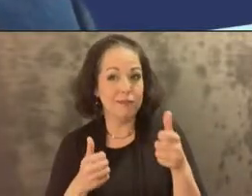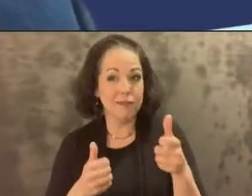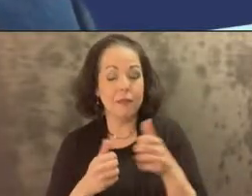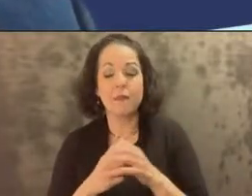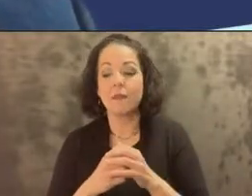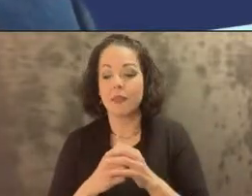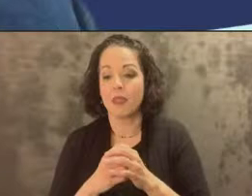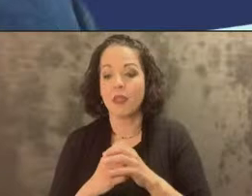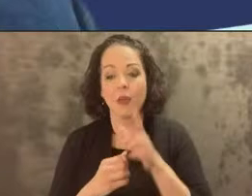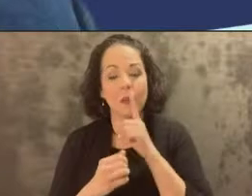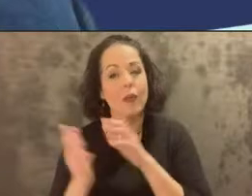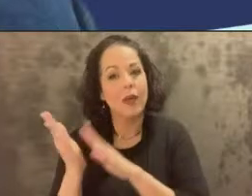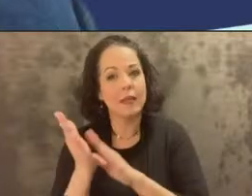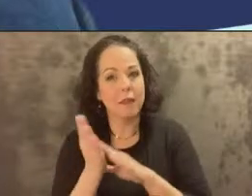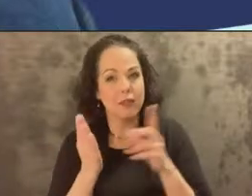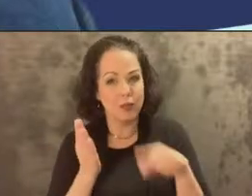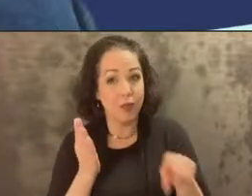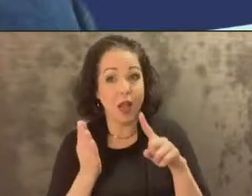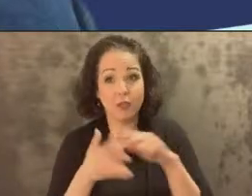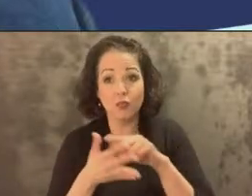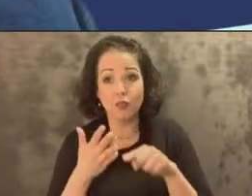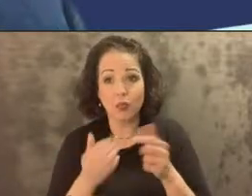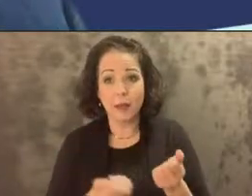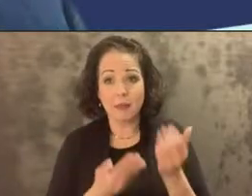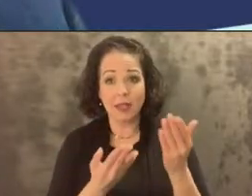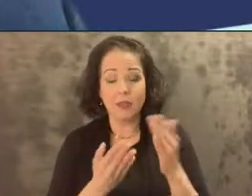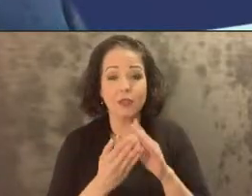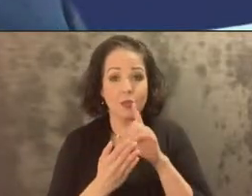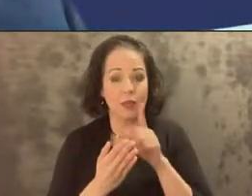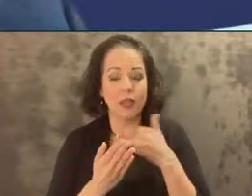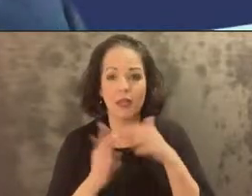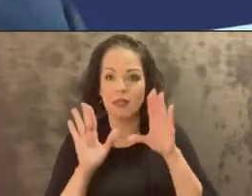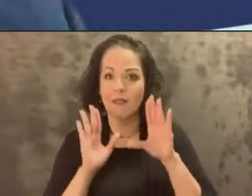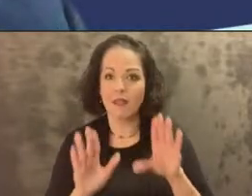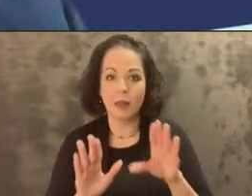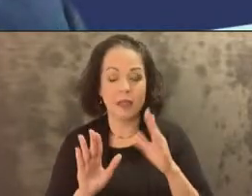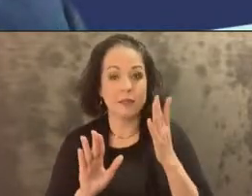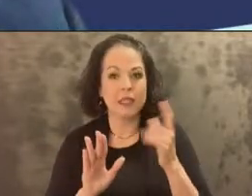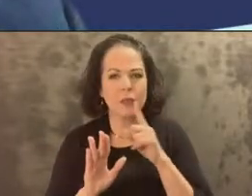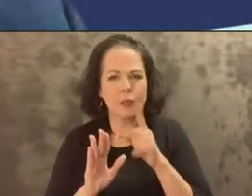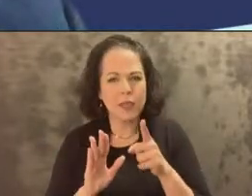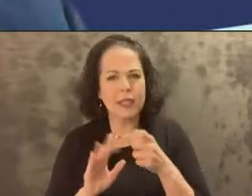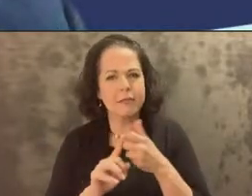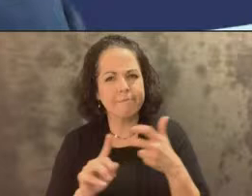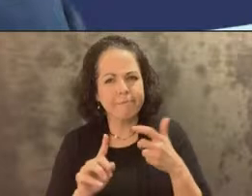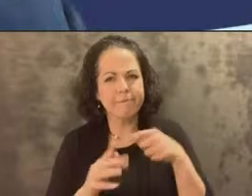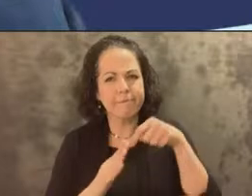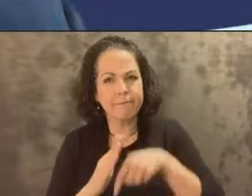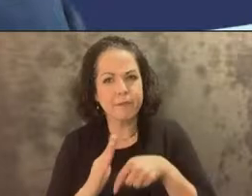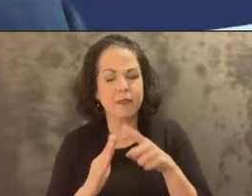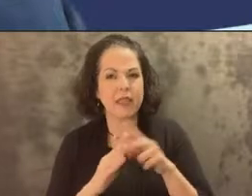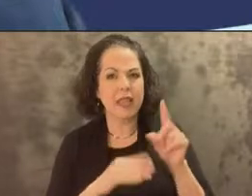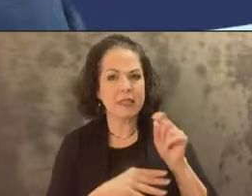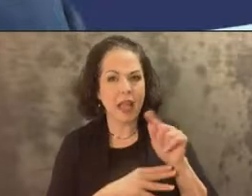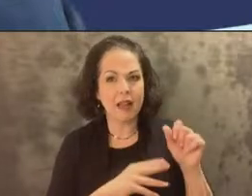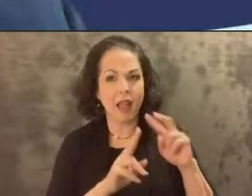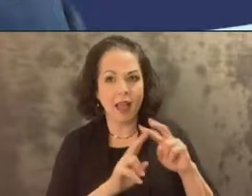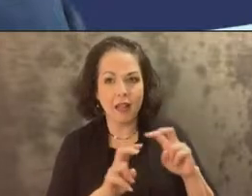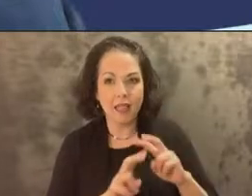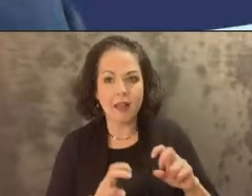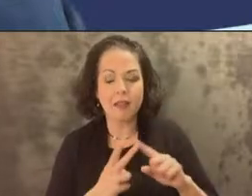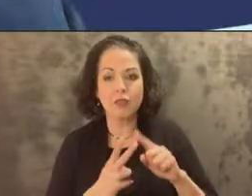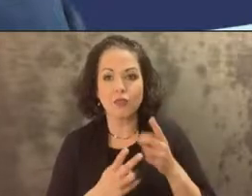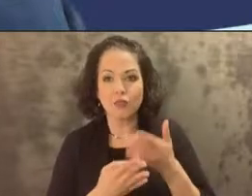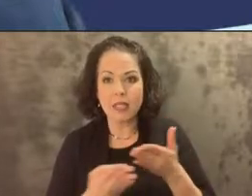really want to commend you on these recommendations. I think they're just fabulous because it really talks about the data analytics and